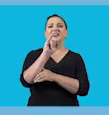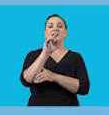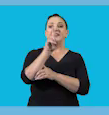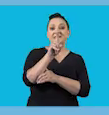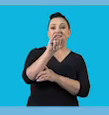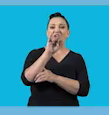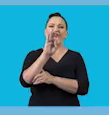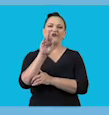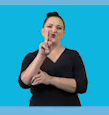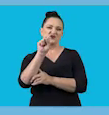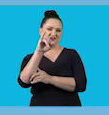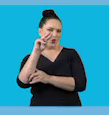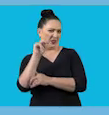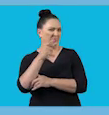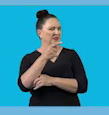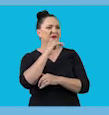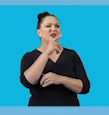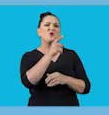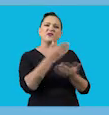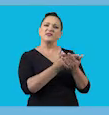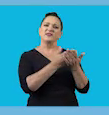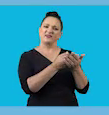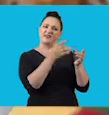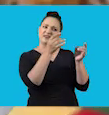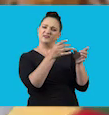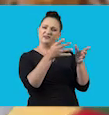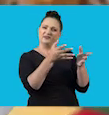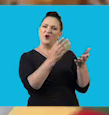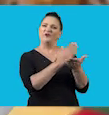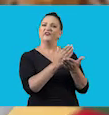of diffusion, and the factors that are affecting diffusion.